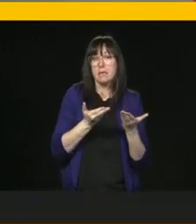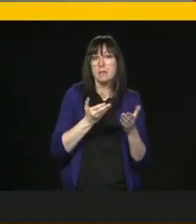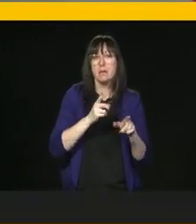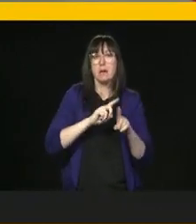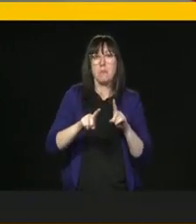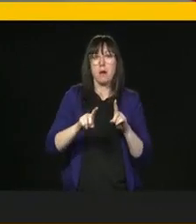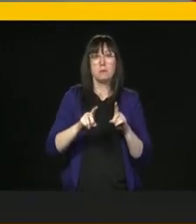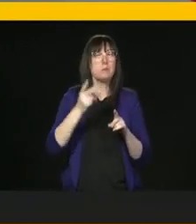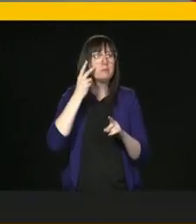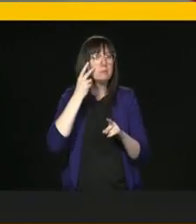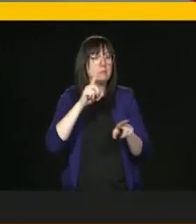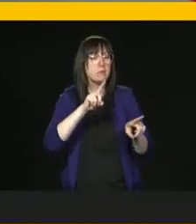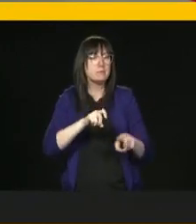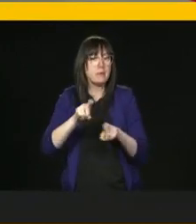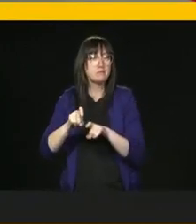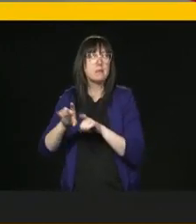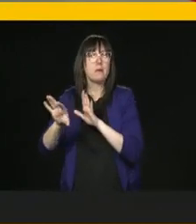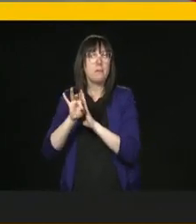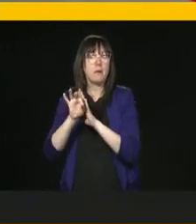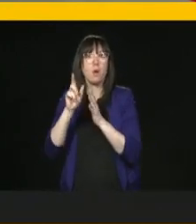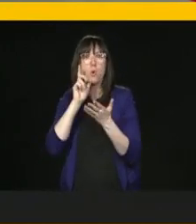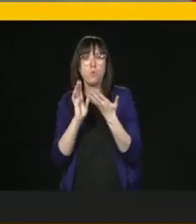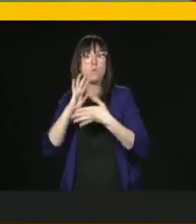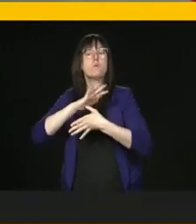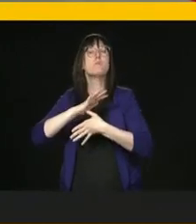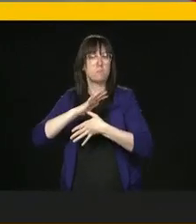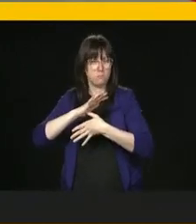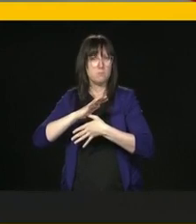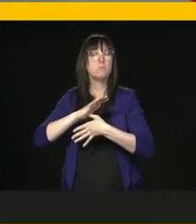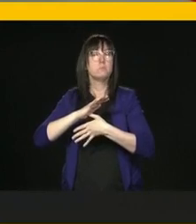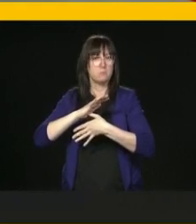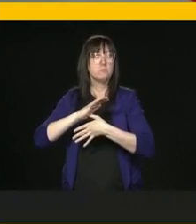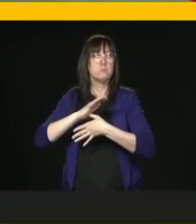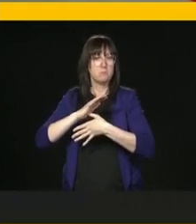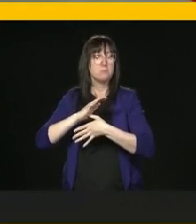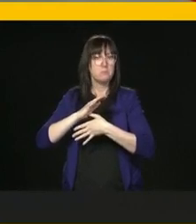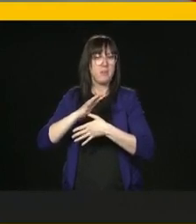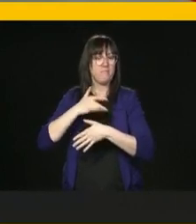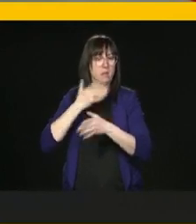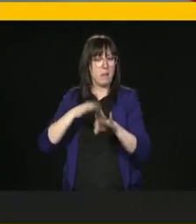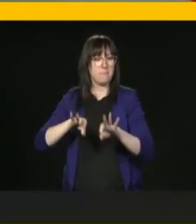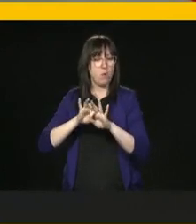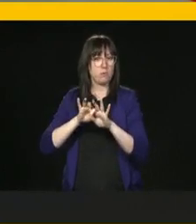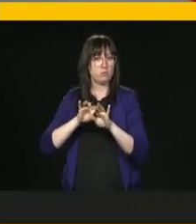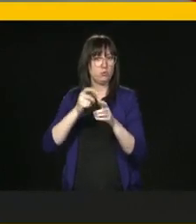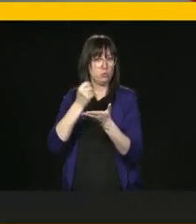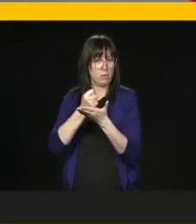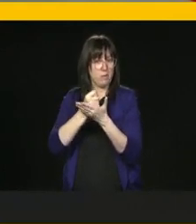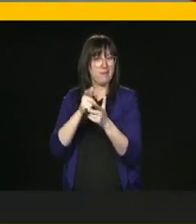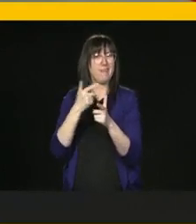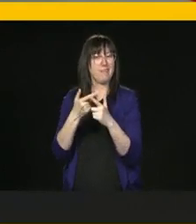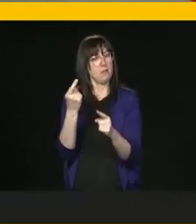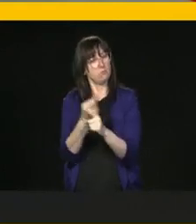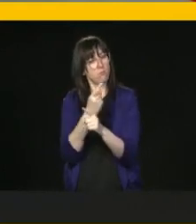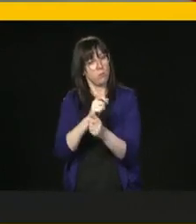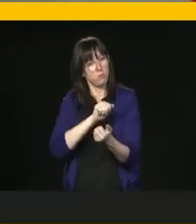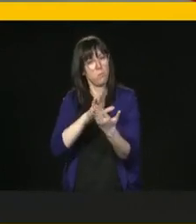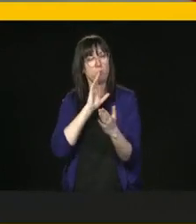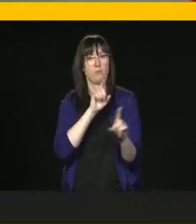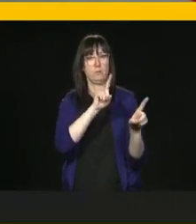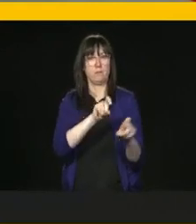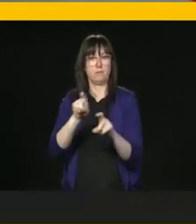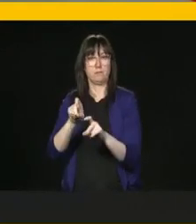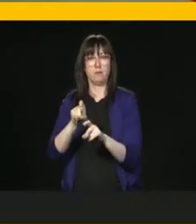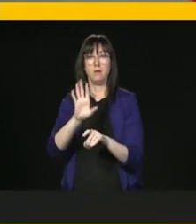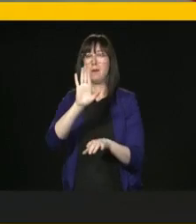the world scientists think are important, and then do proper trials. What I'm really impressed with is that this mega trial, if